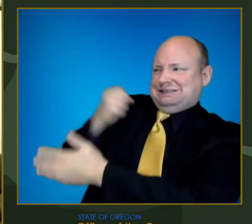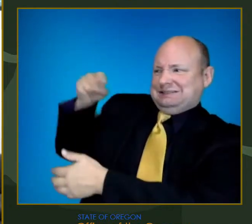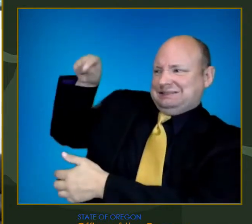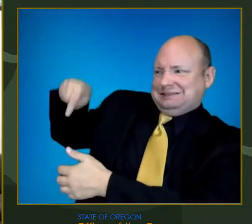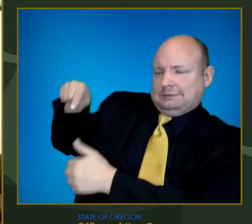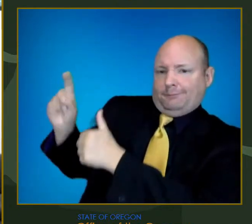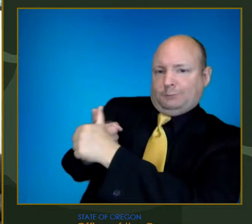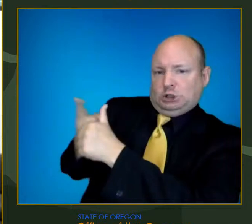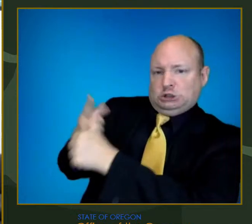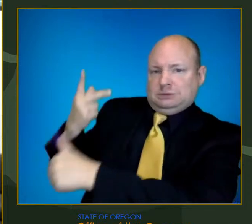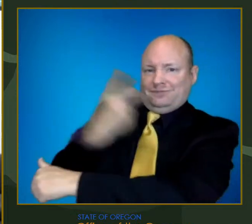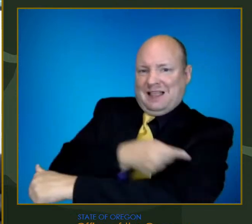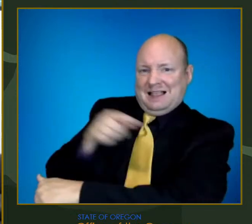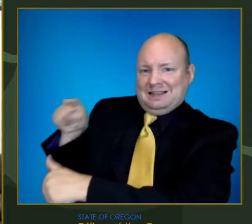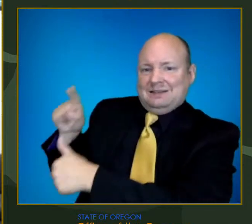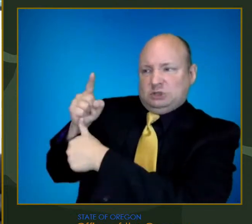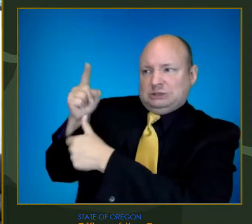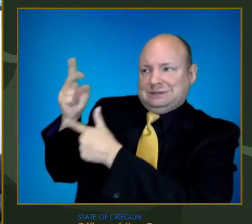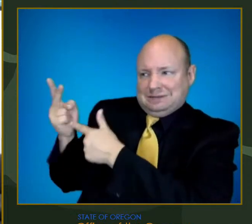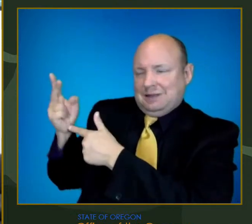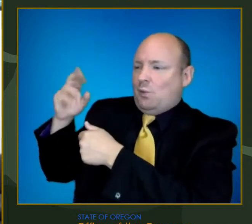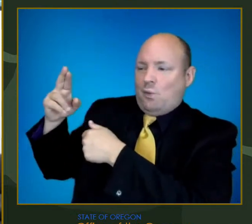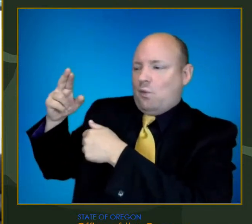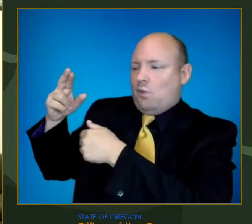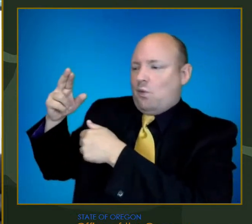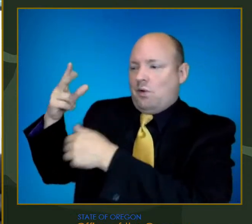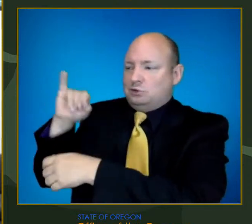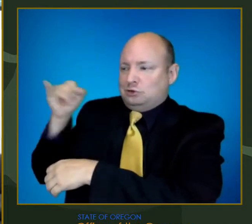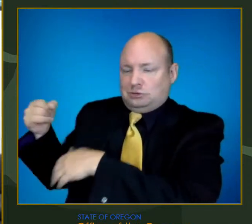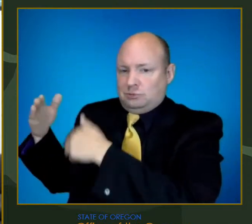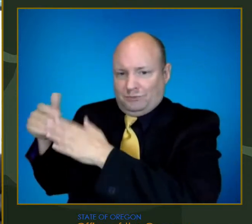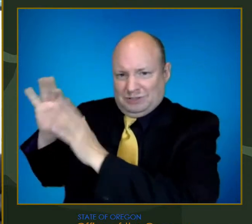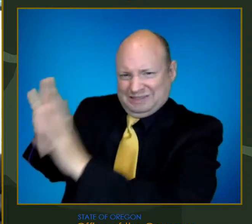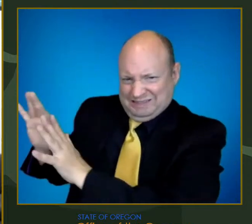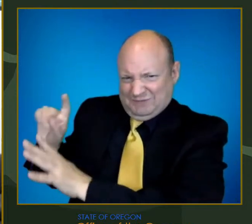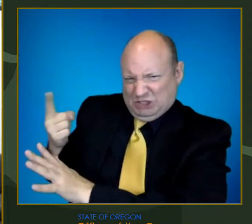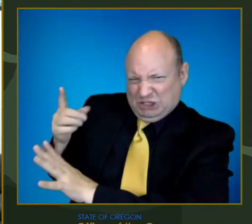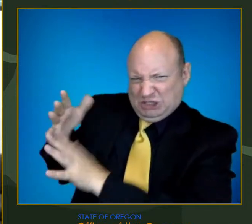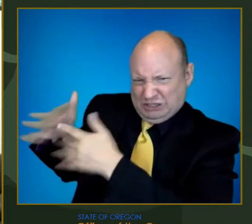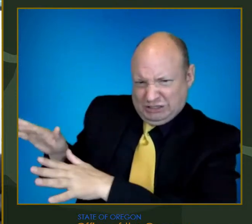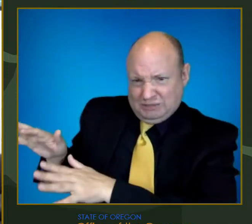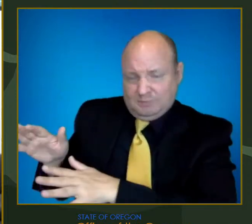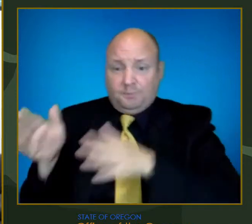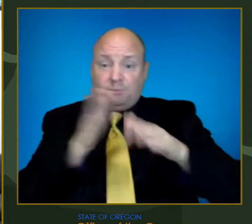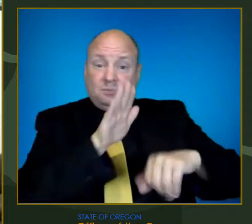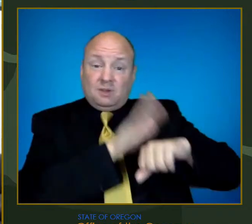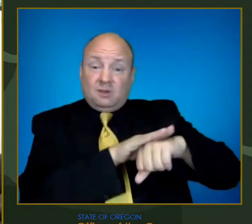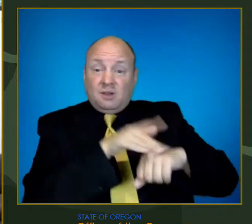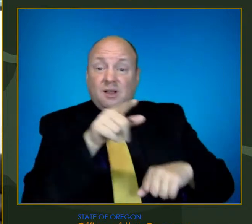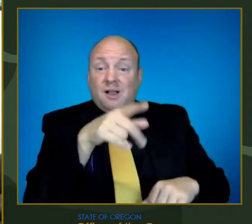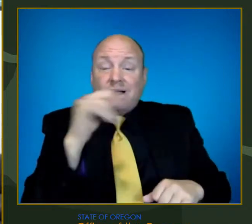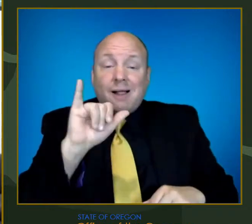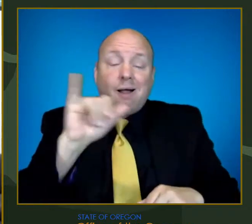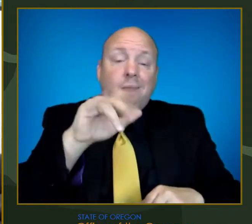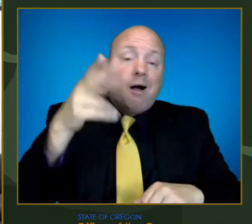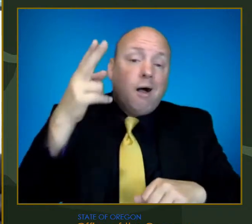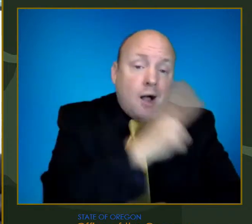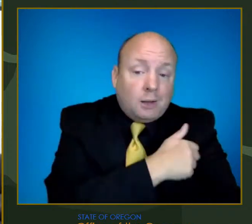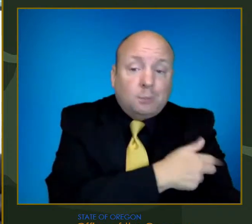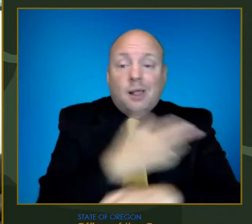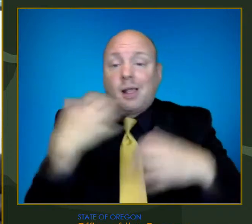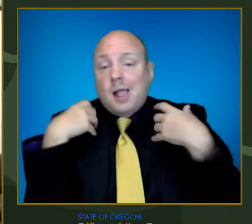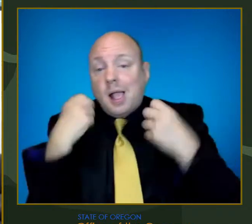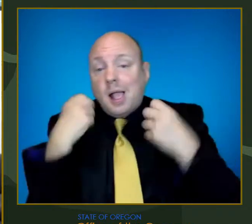But the note of caution to sound is that hospitals and health systems and local public health have also been a big component of